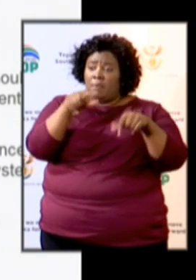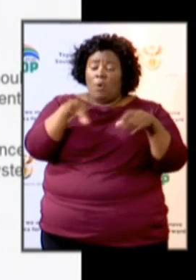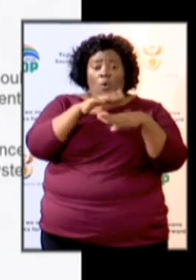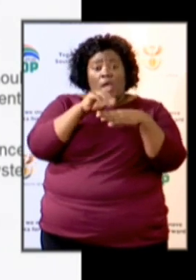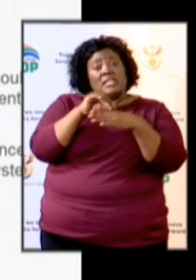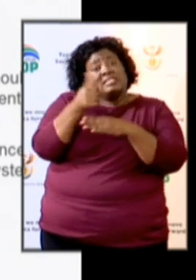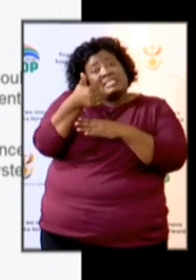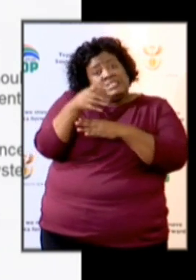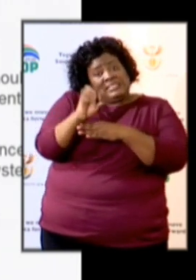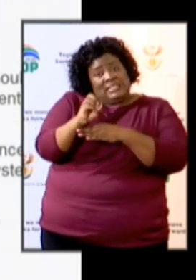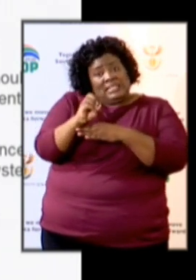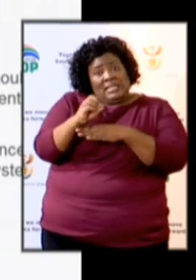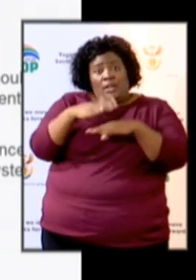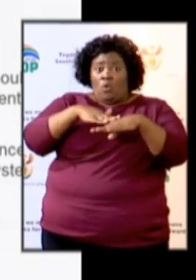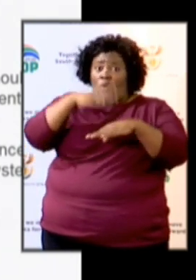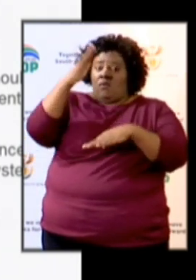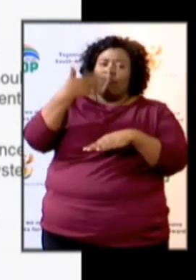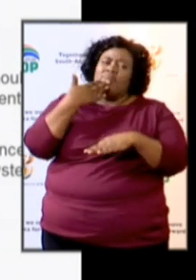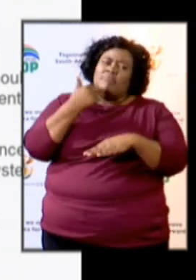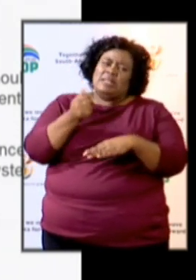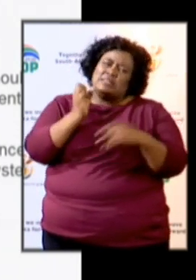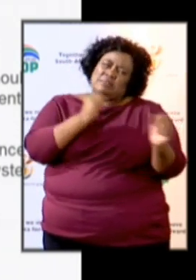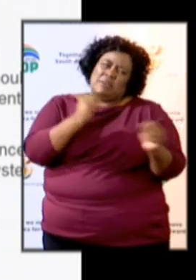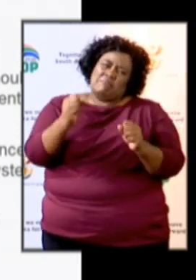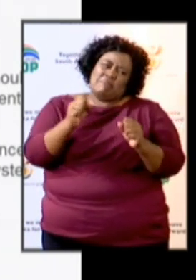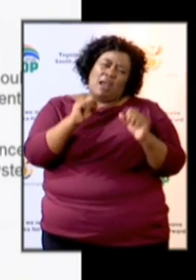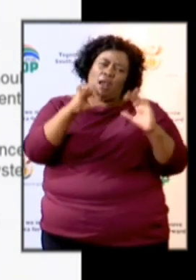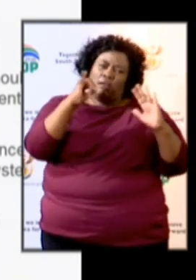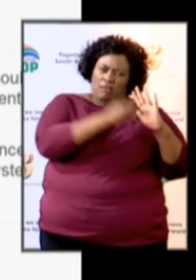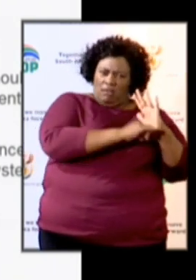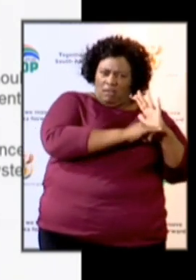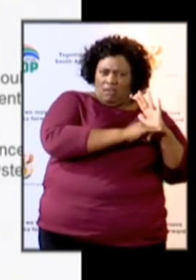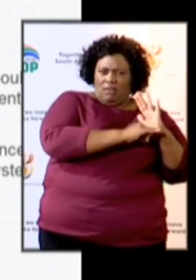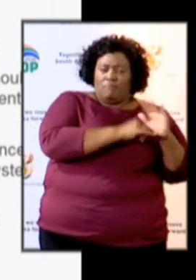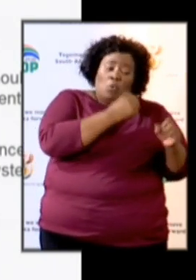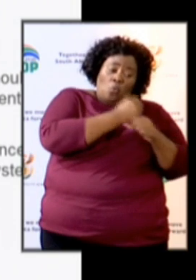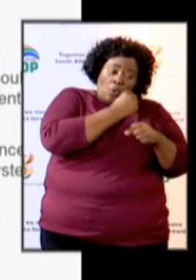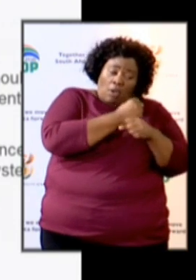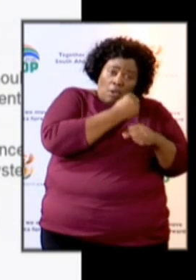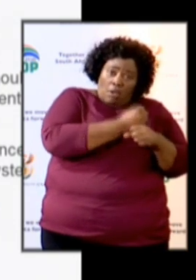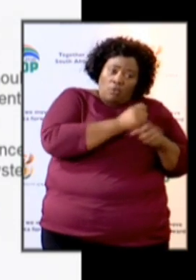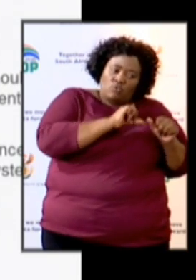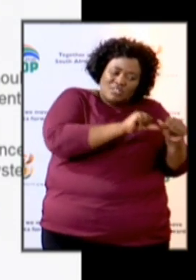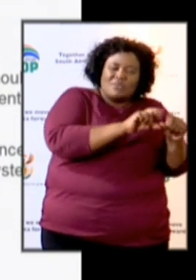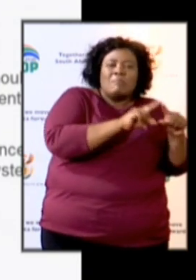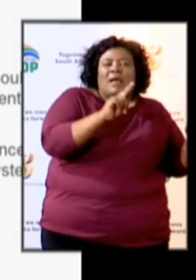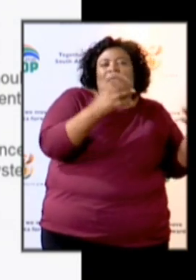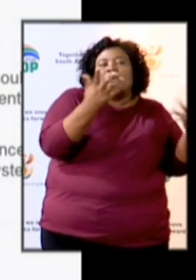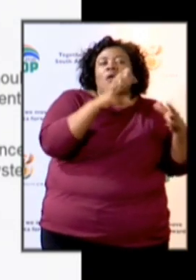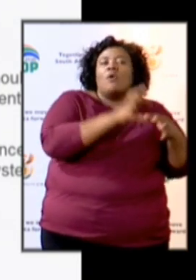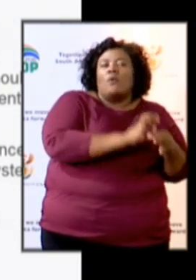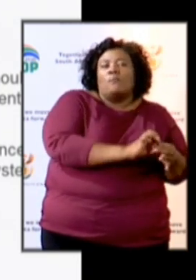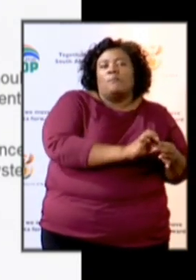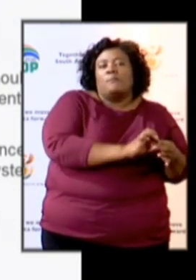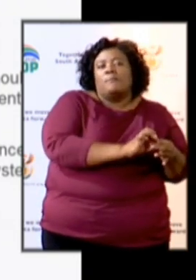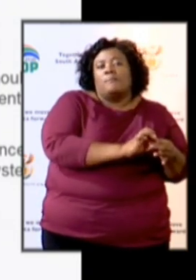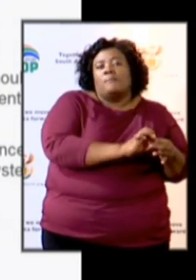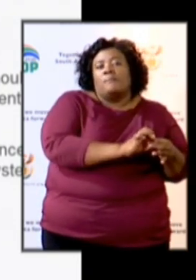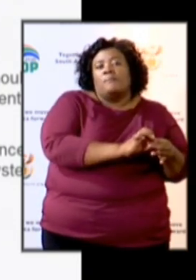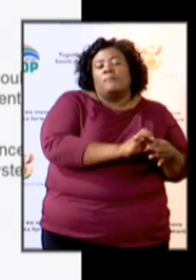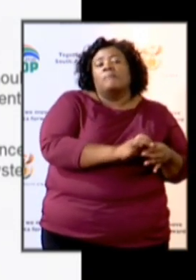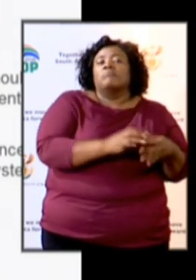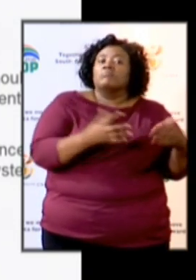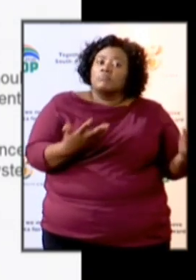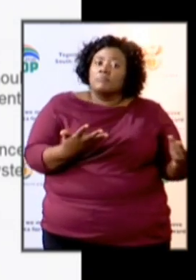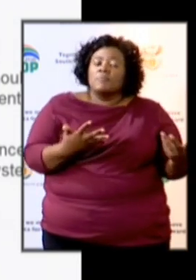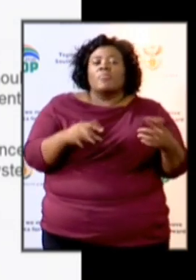at home as much as is possible and be kept at home as much as is possible. And of course, in